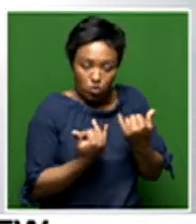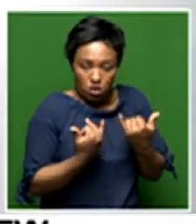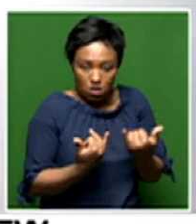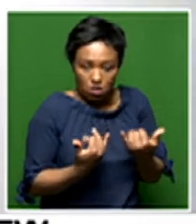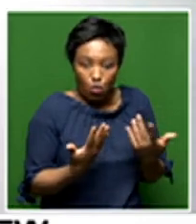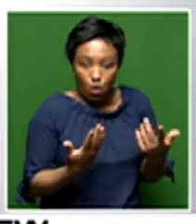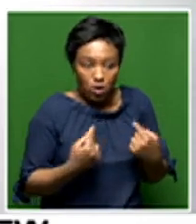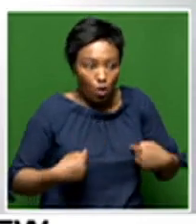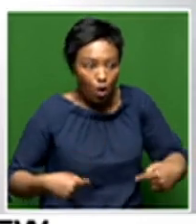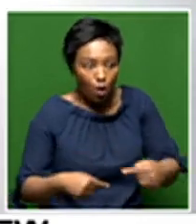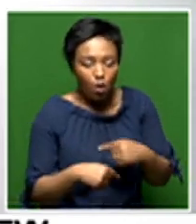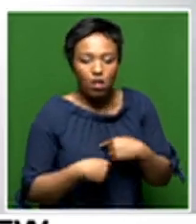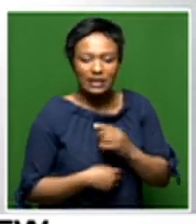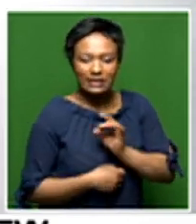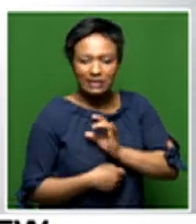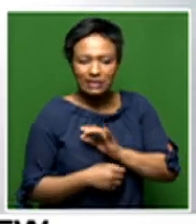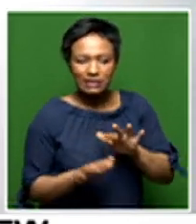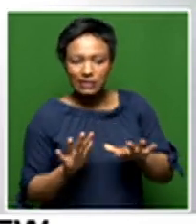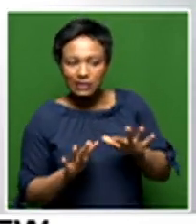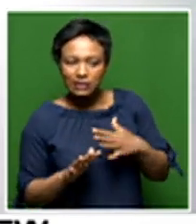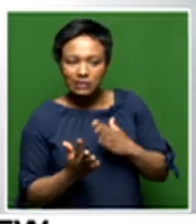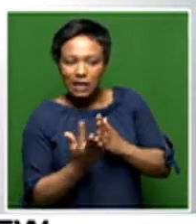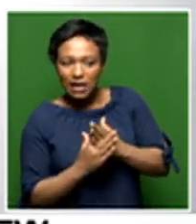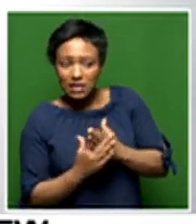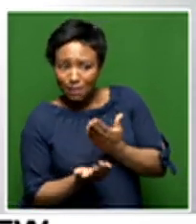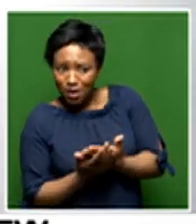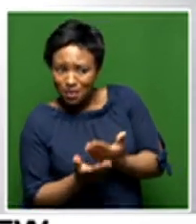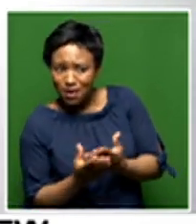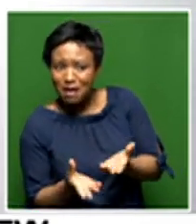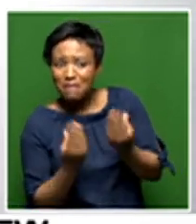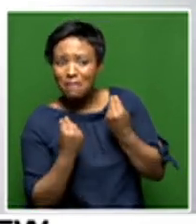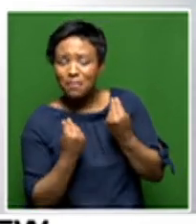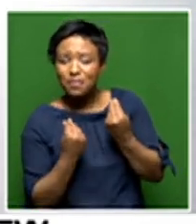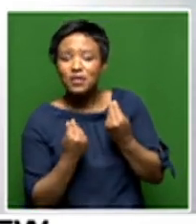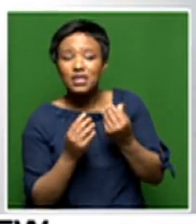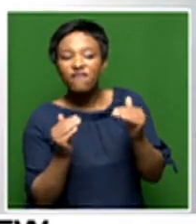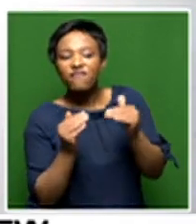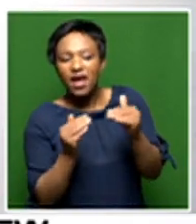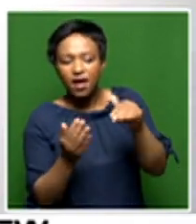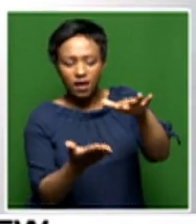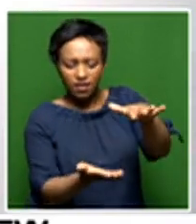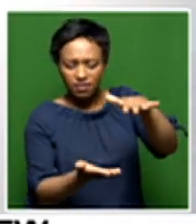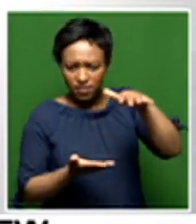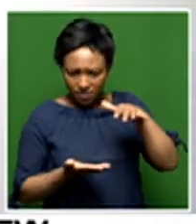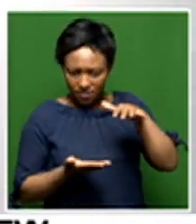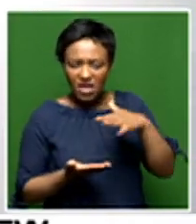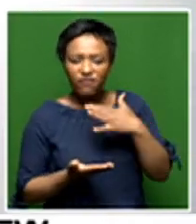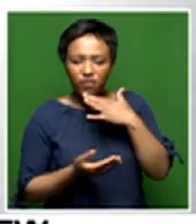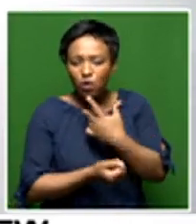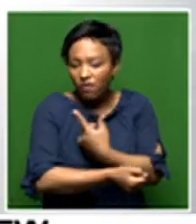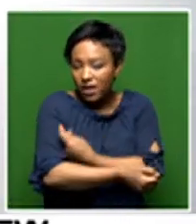are all anxious about, access. And not just access, fair access to the